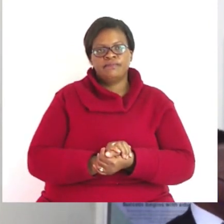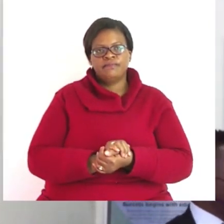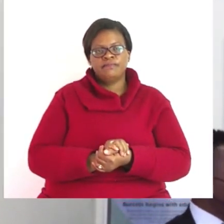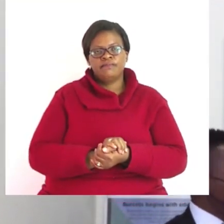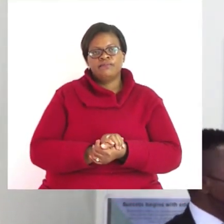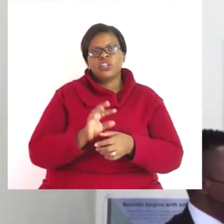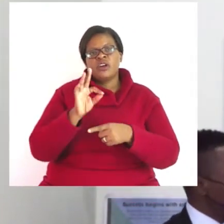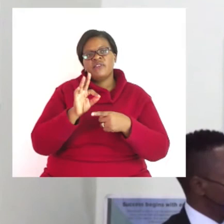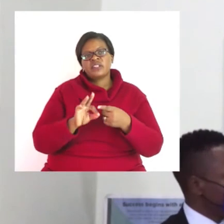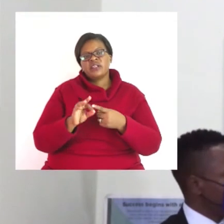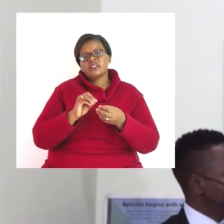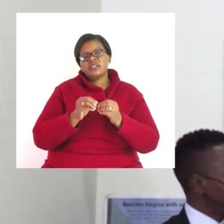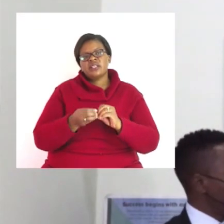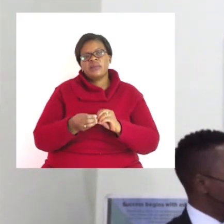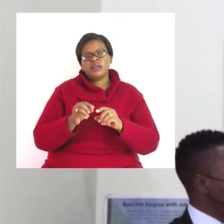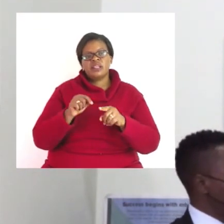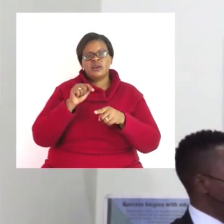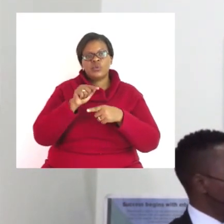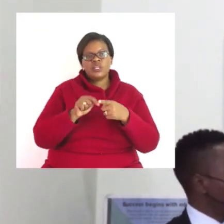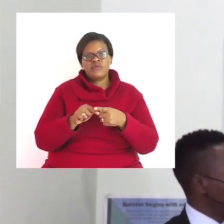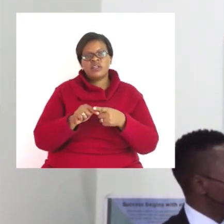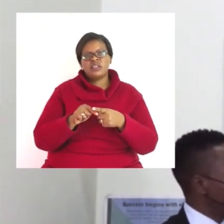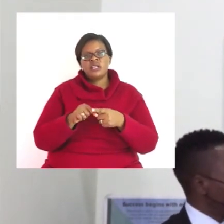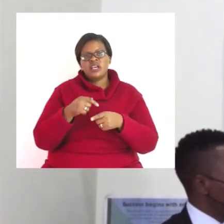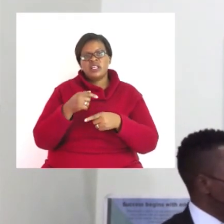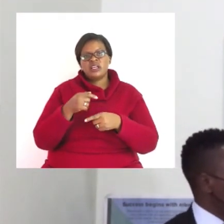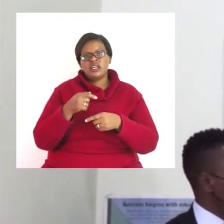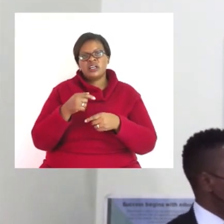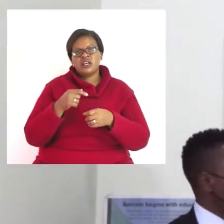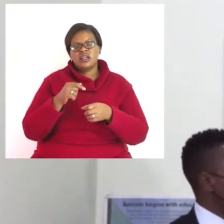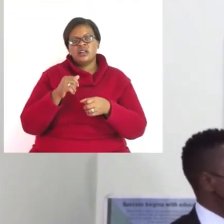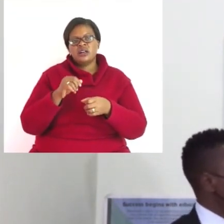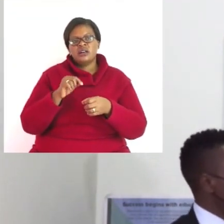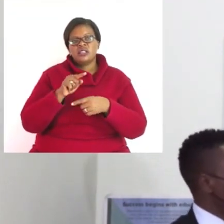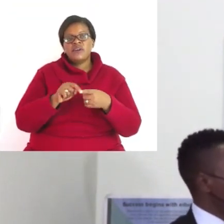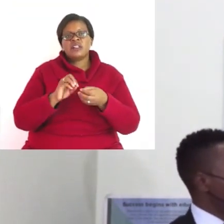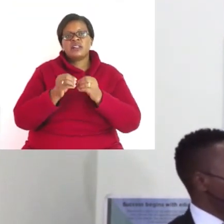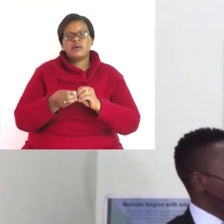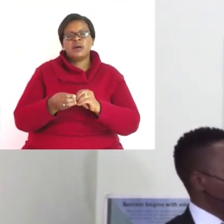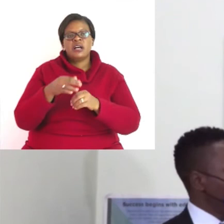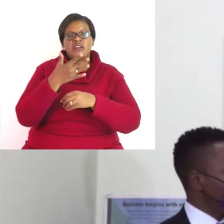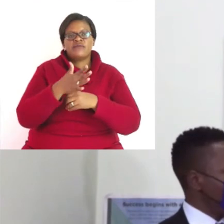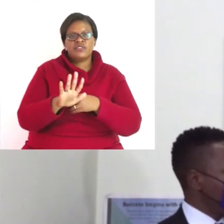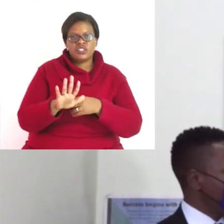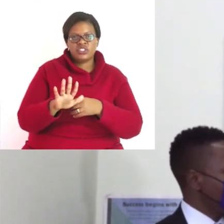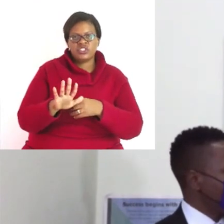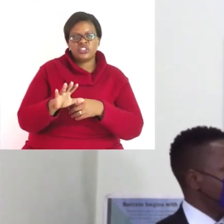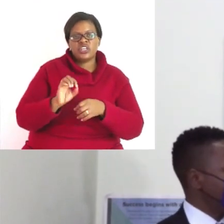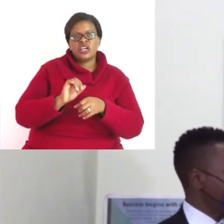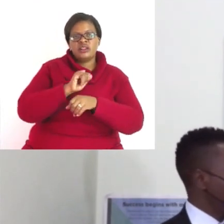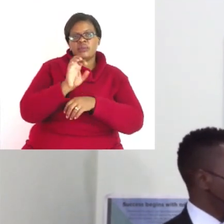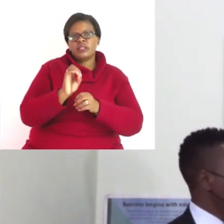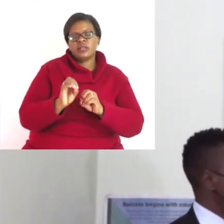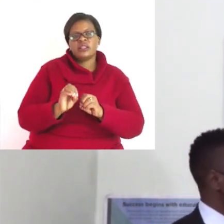Factors is a number that goes into a number without leaving out a remainder. A prime number, a prime factor, you've got 2 factors, one